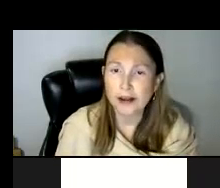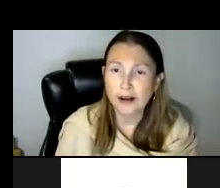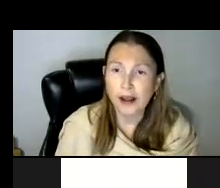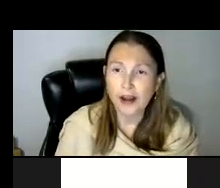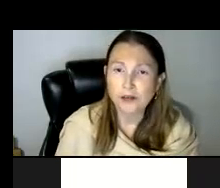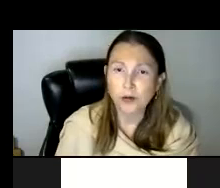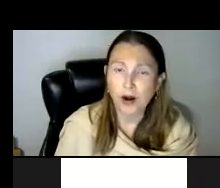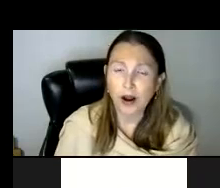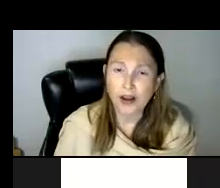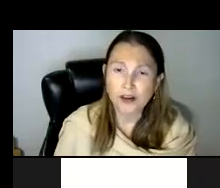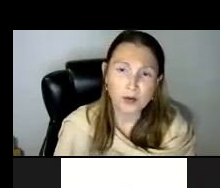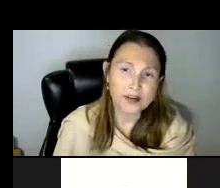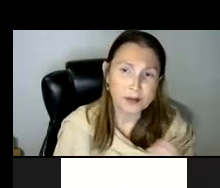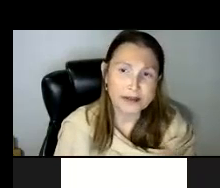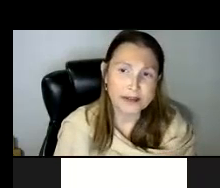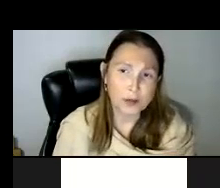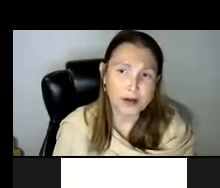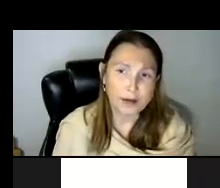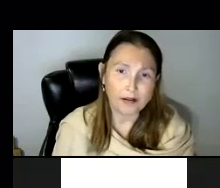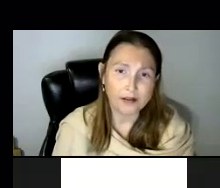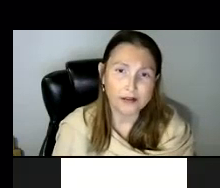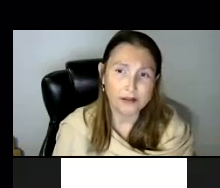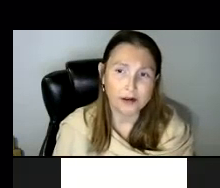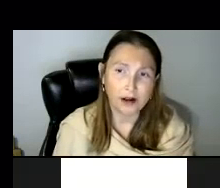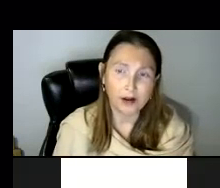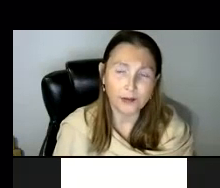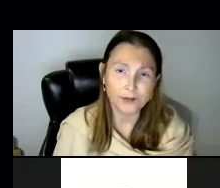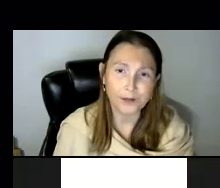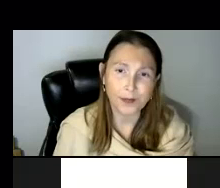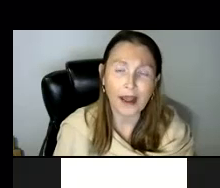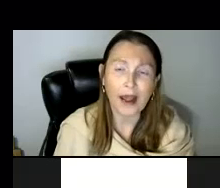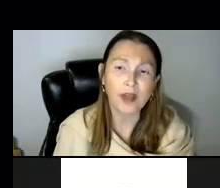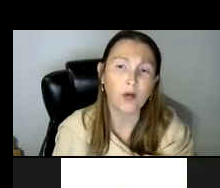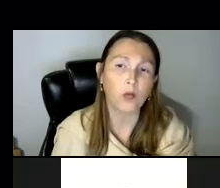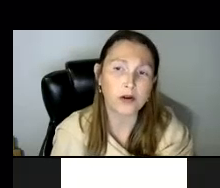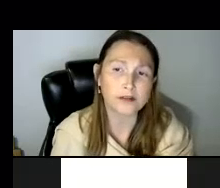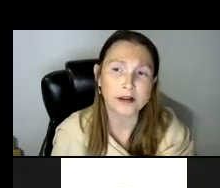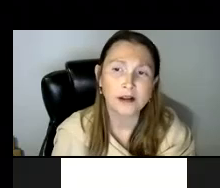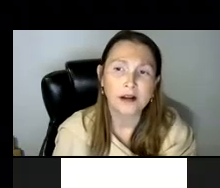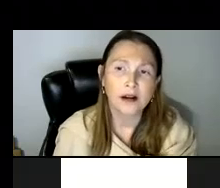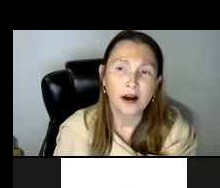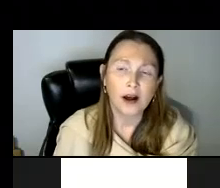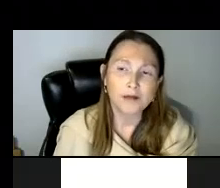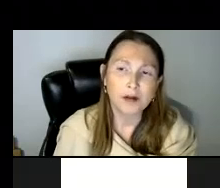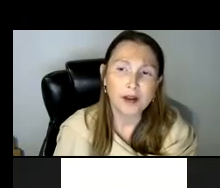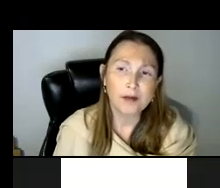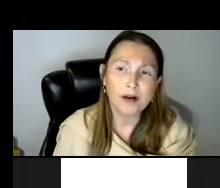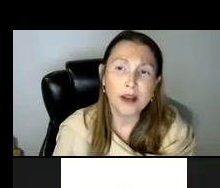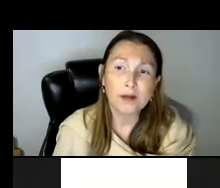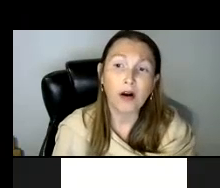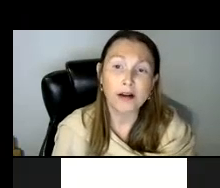vaccines. And so I just wanted to explain a little bit about how that works.